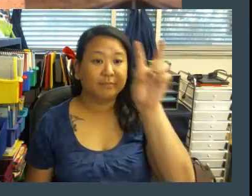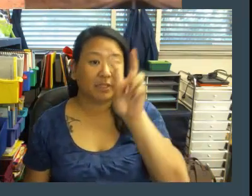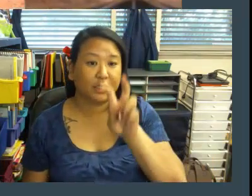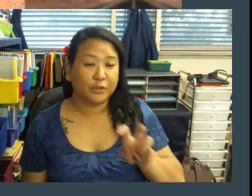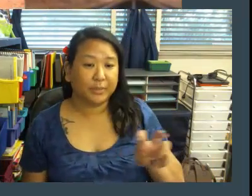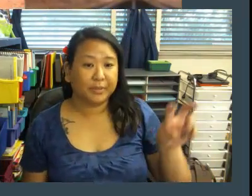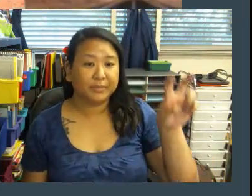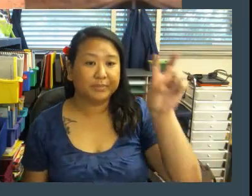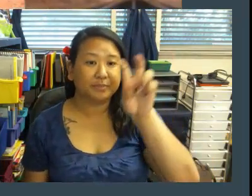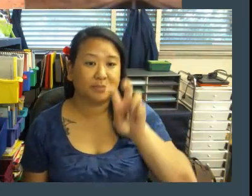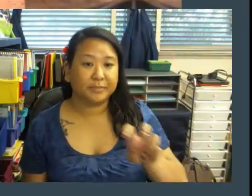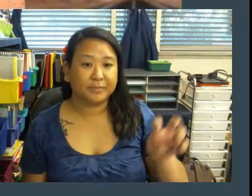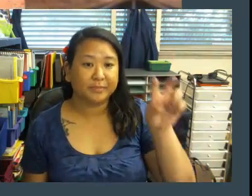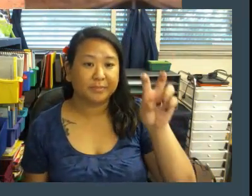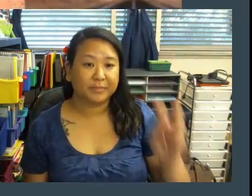a trip,